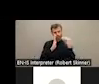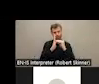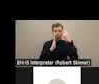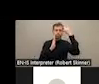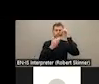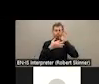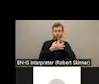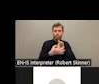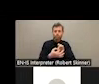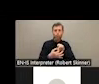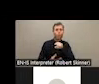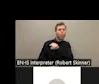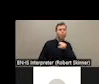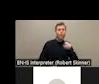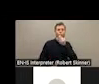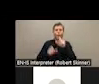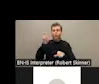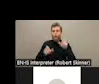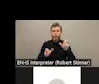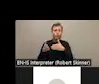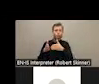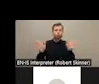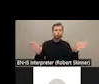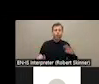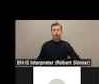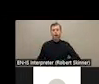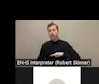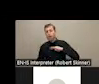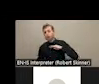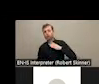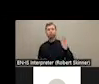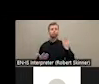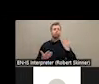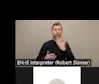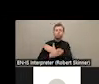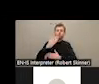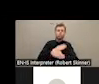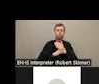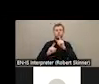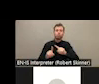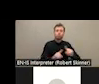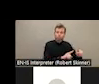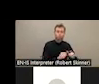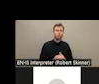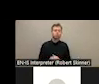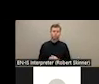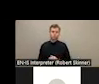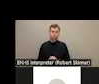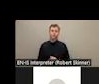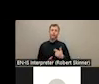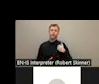abilities. One thing that we have to underline is that when it comes to